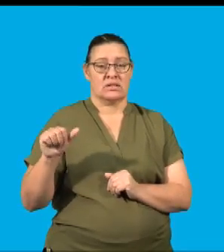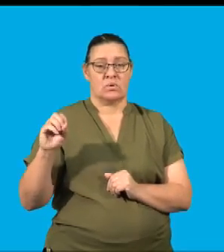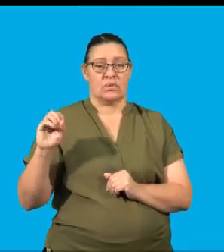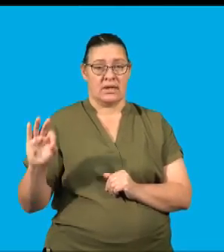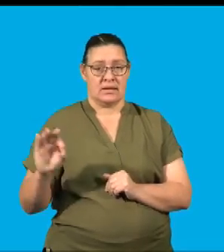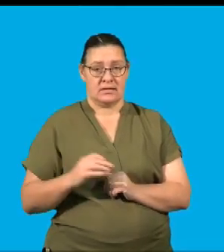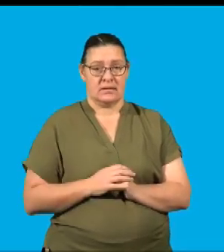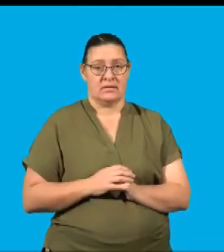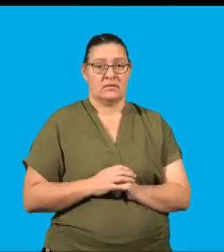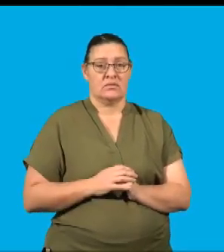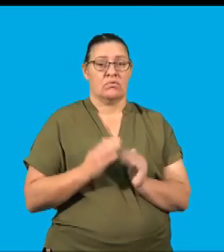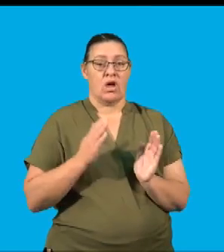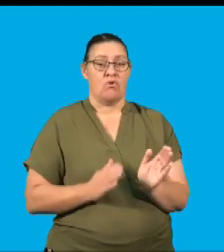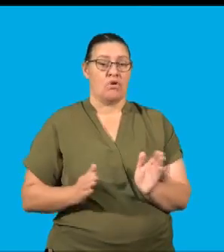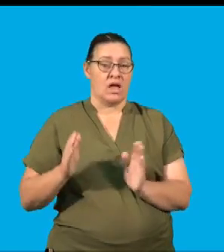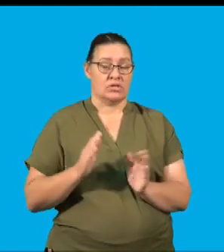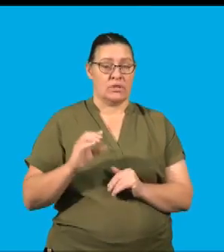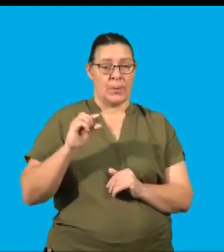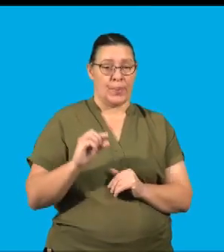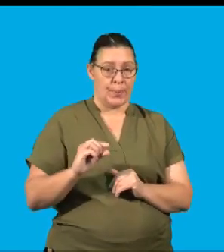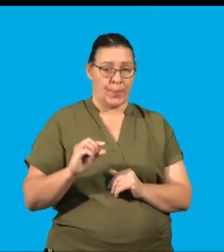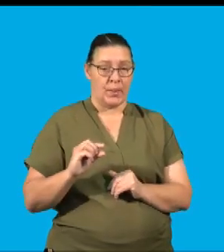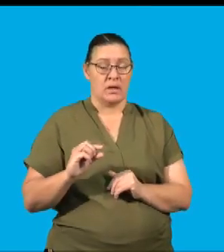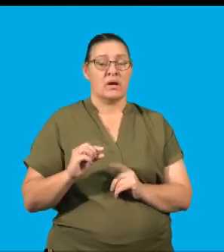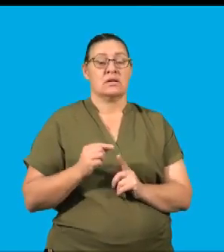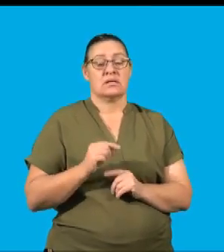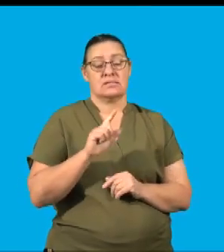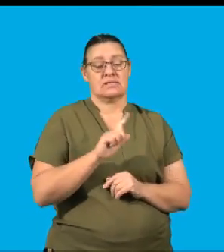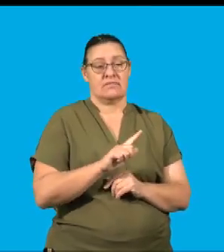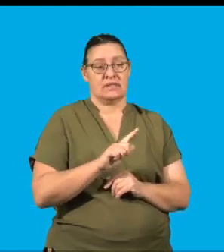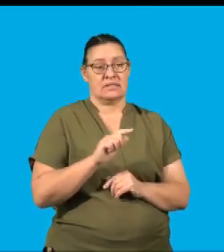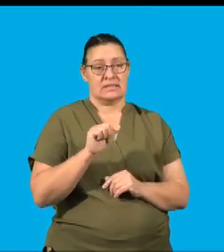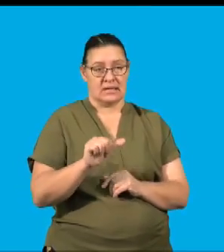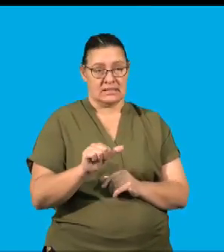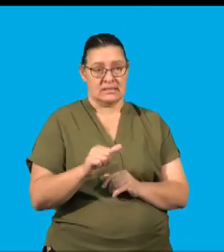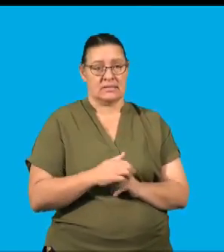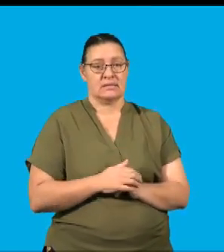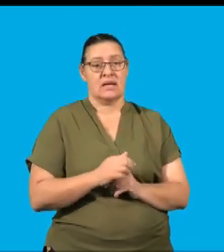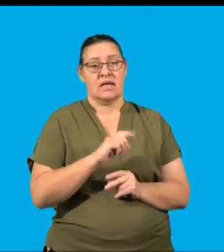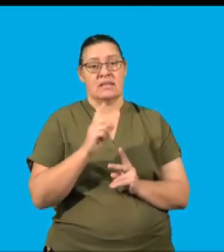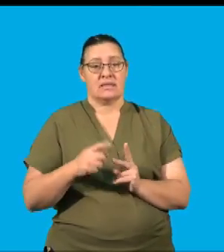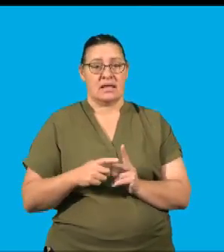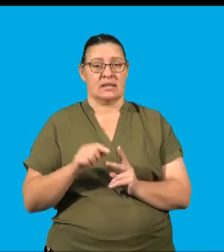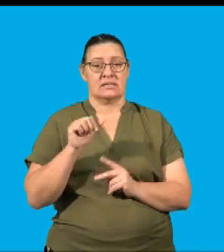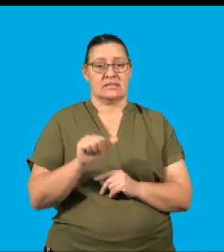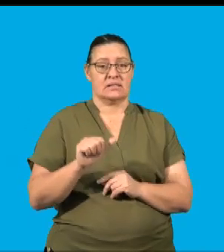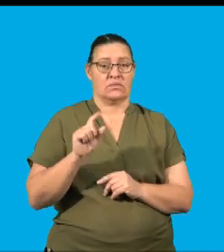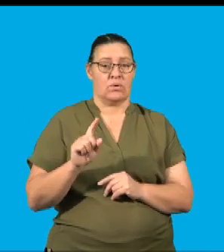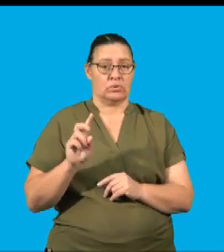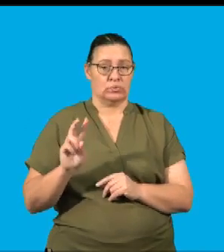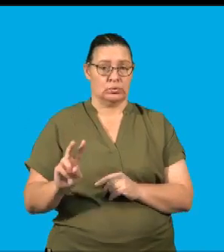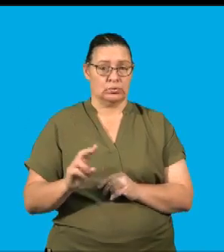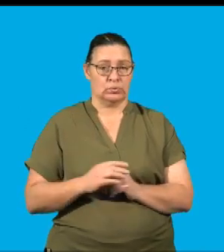4,603. So when we arrange, the smallest value there, it is 76. The next one, it